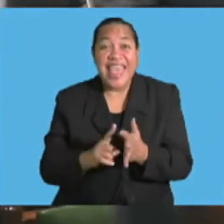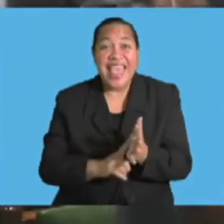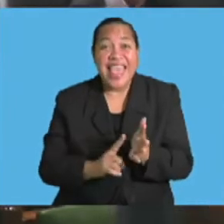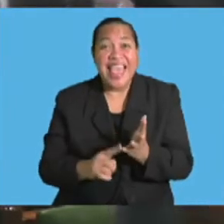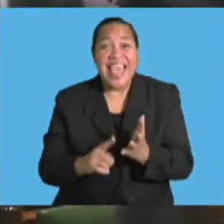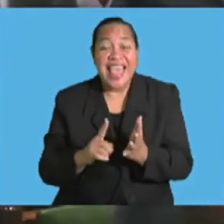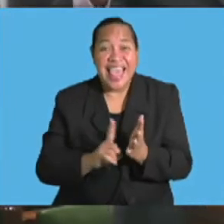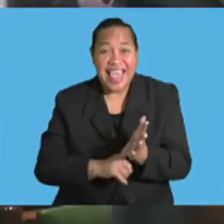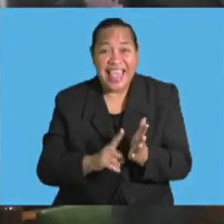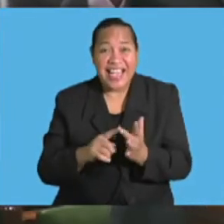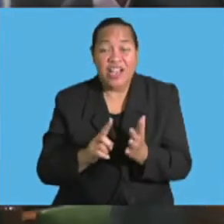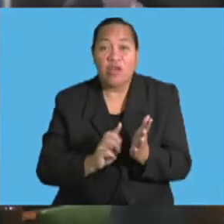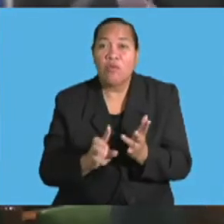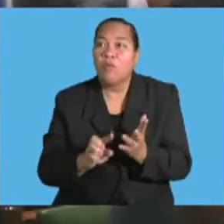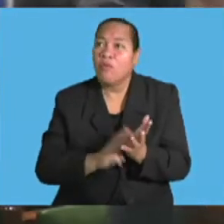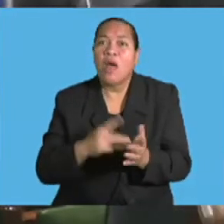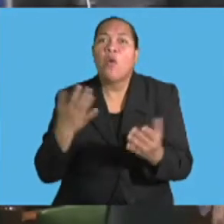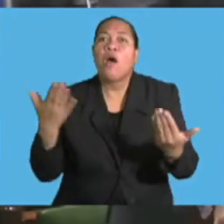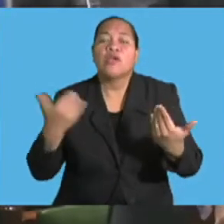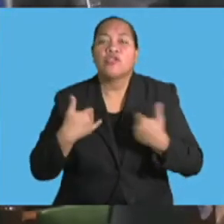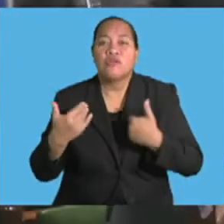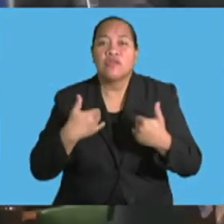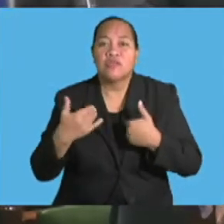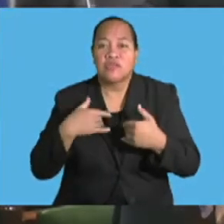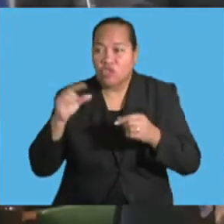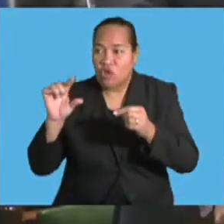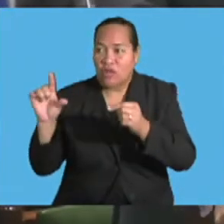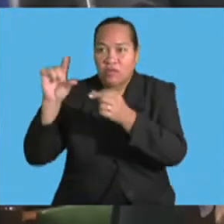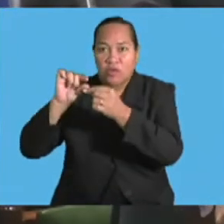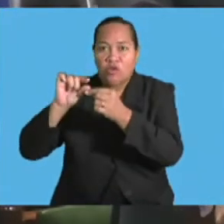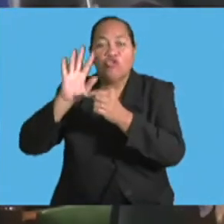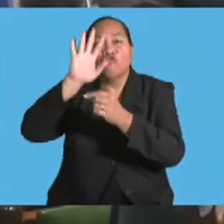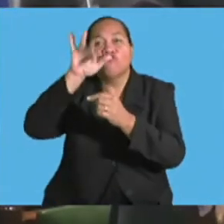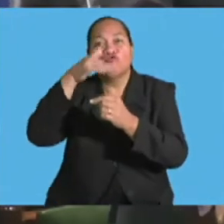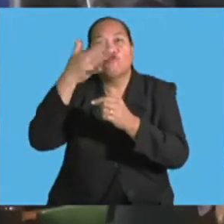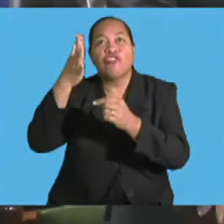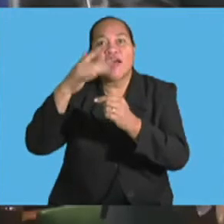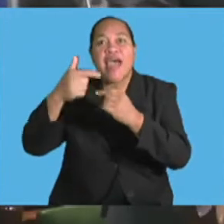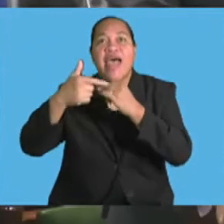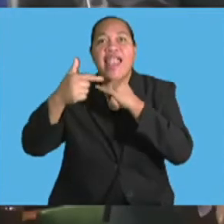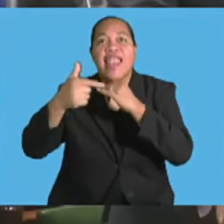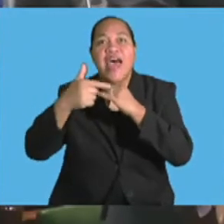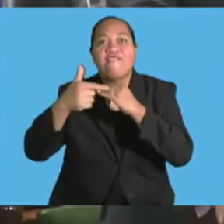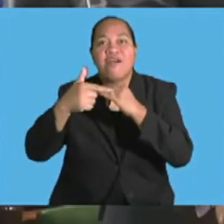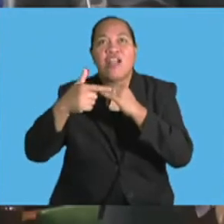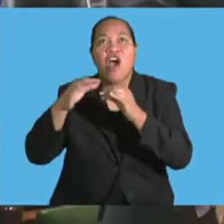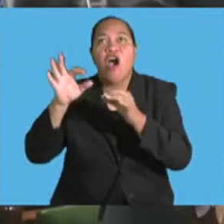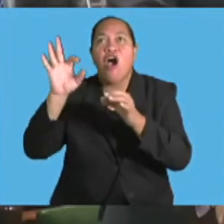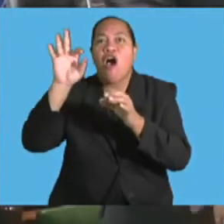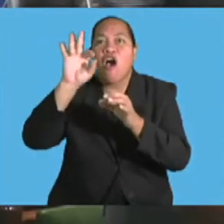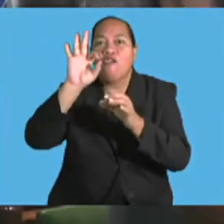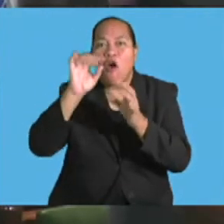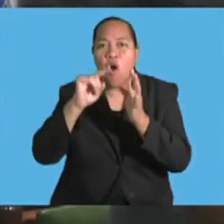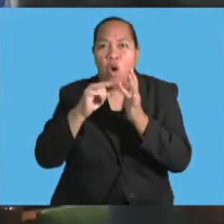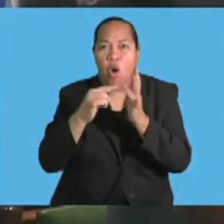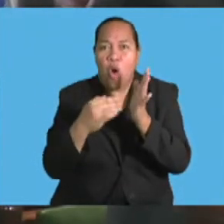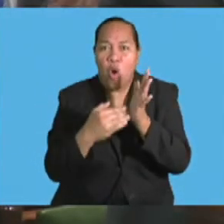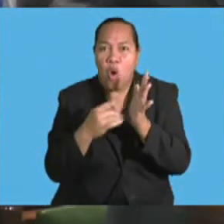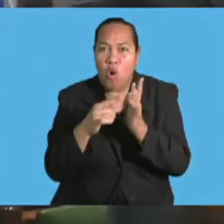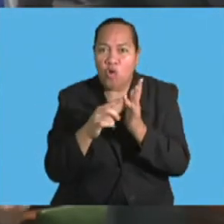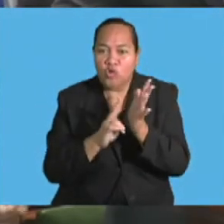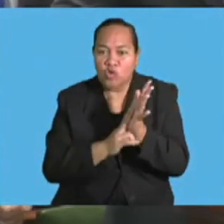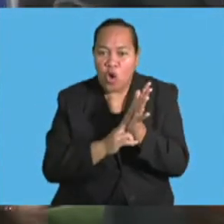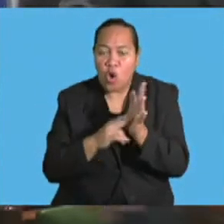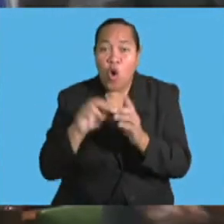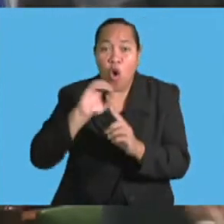where they were sending up gadgets attached to these helium balloons to check the level of ozone depletion in our atmosphere. And that